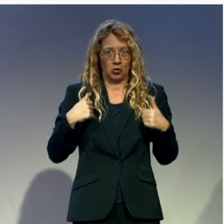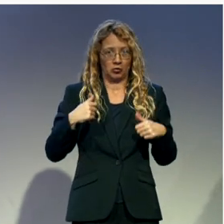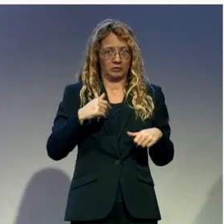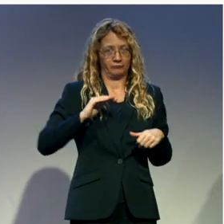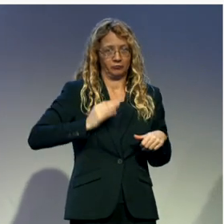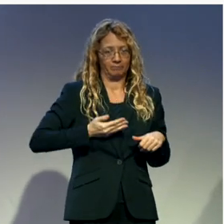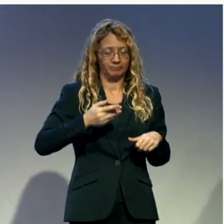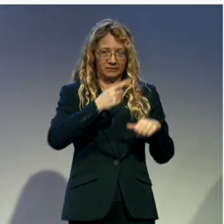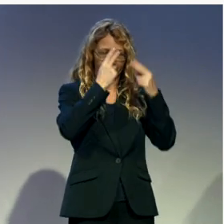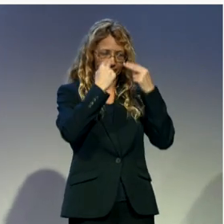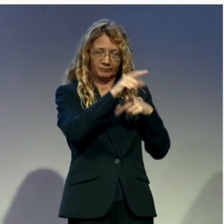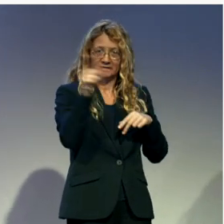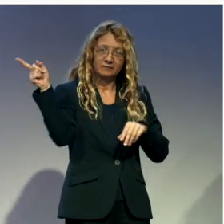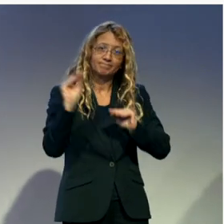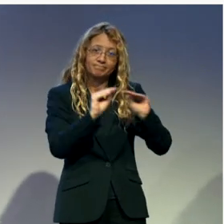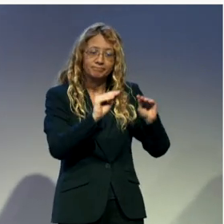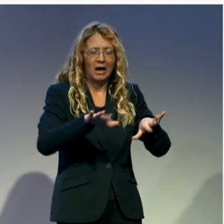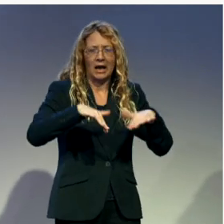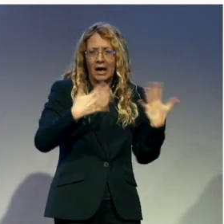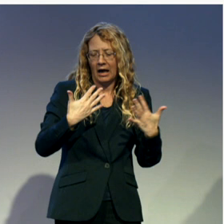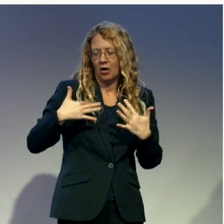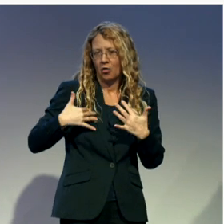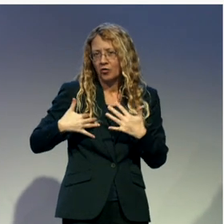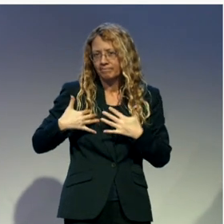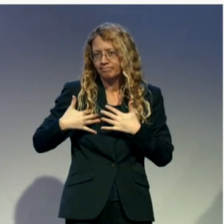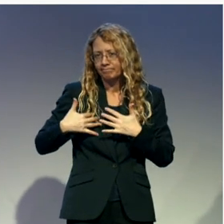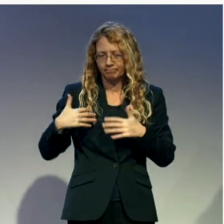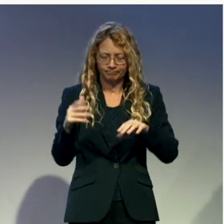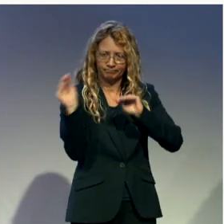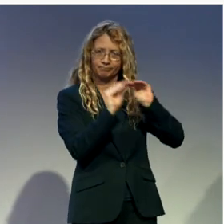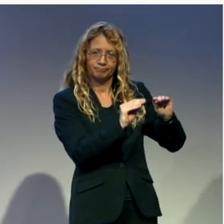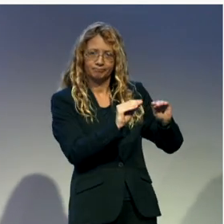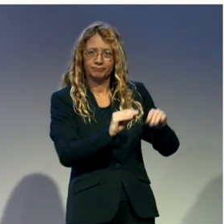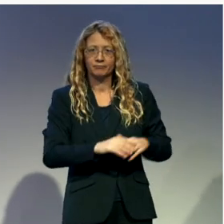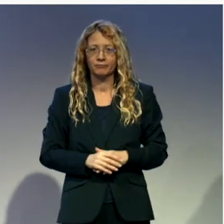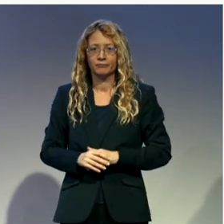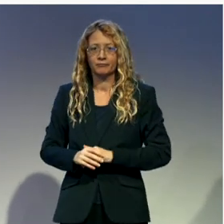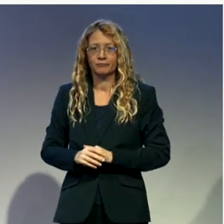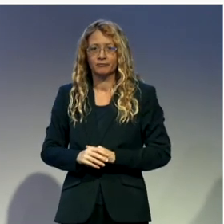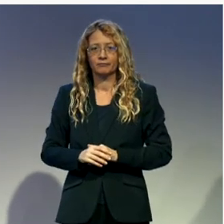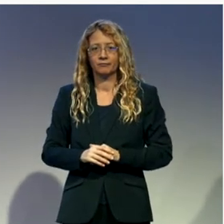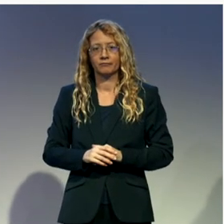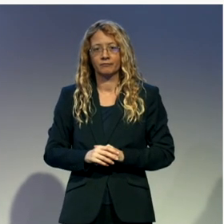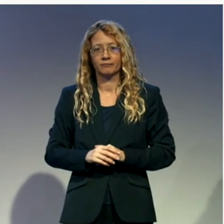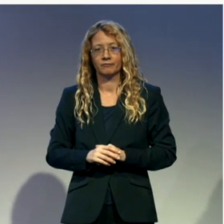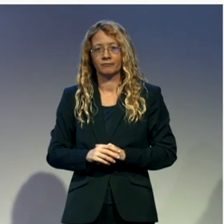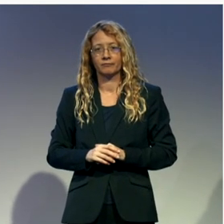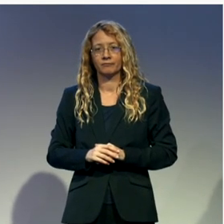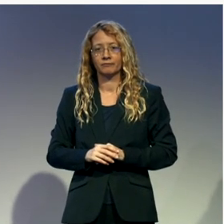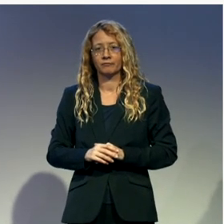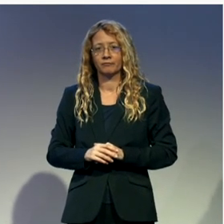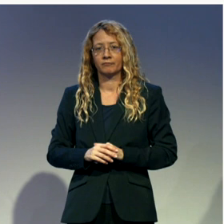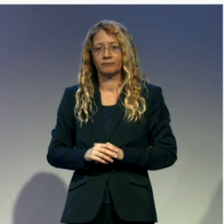will witness that not even gynecologists in India study breast in that much detail as they are trained in